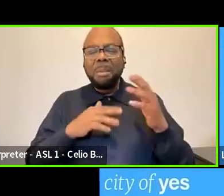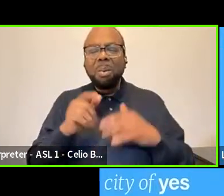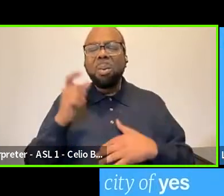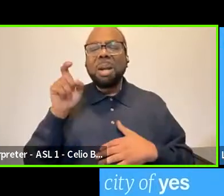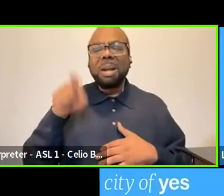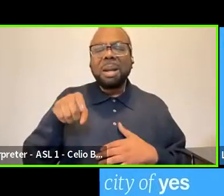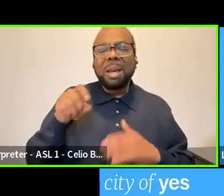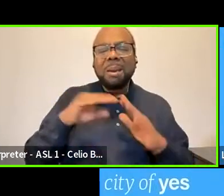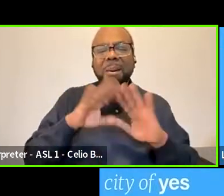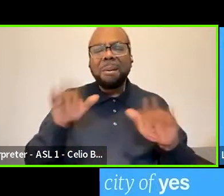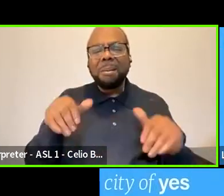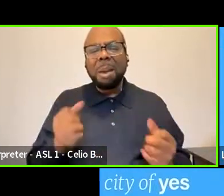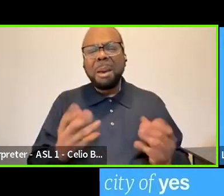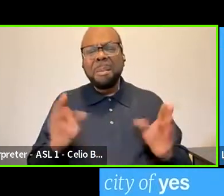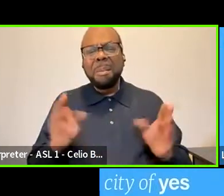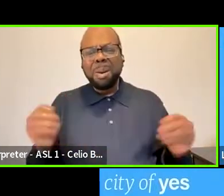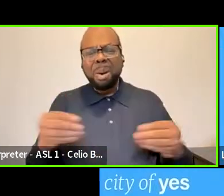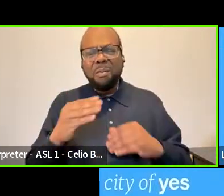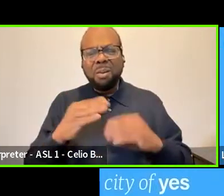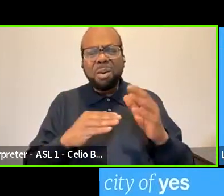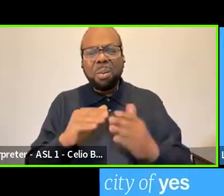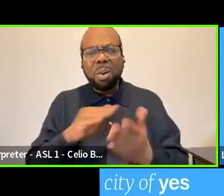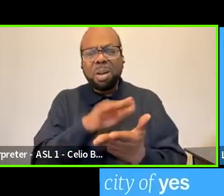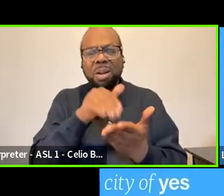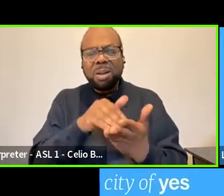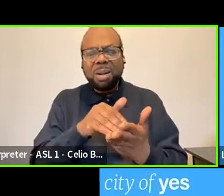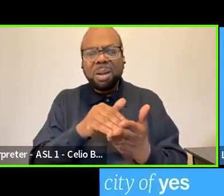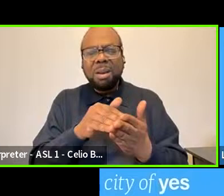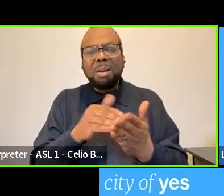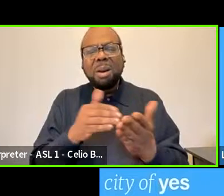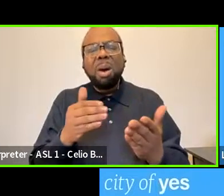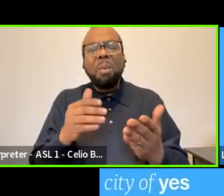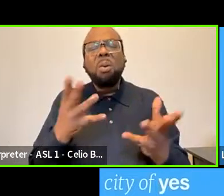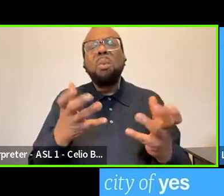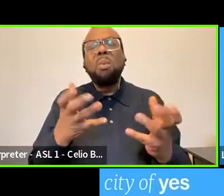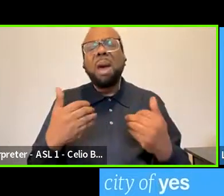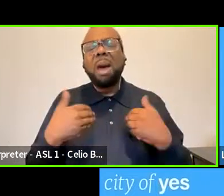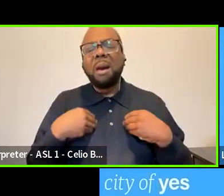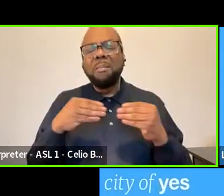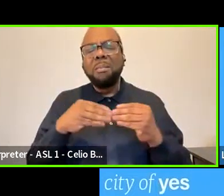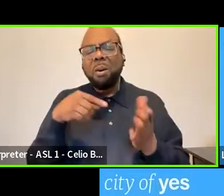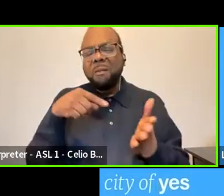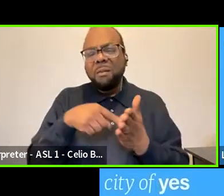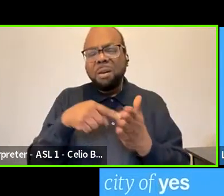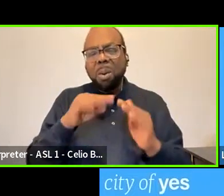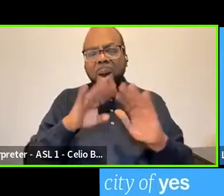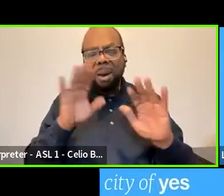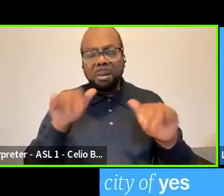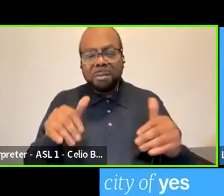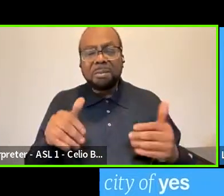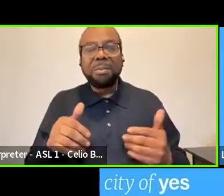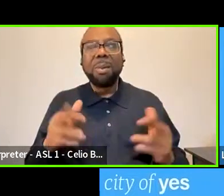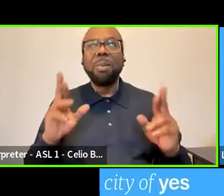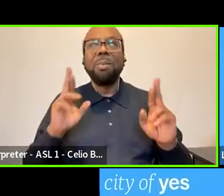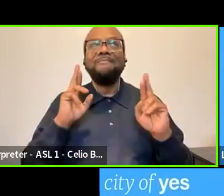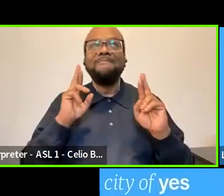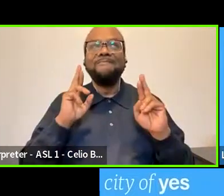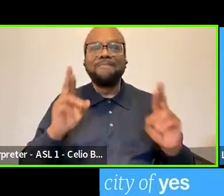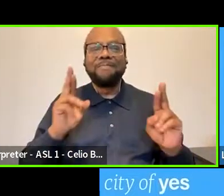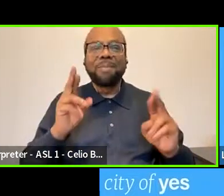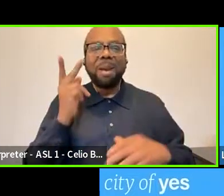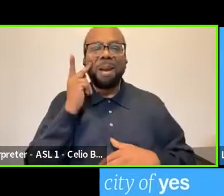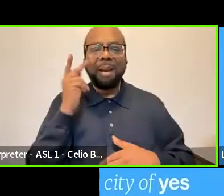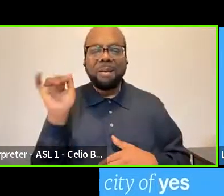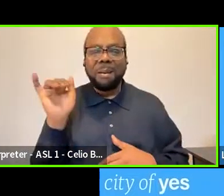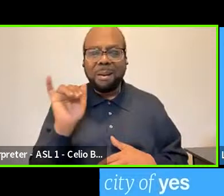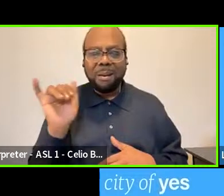office buildings are in central locations where we would love to have more affordable housing as well. And so, you know, fingers crossed, it looks